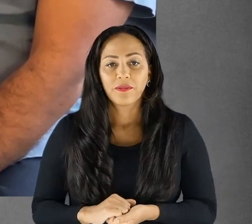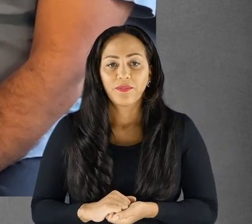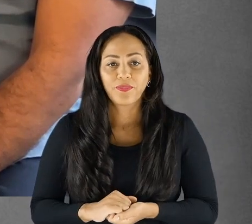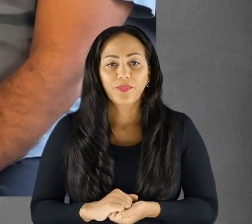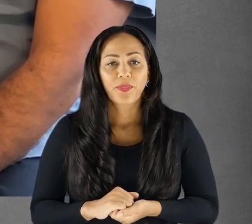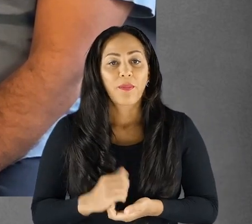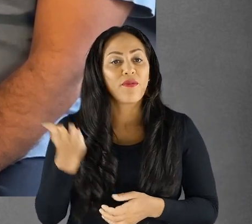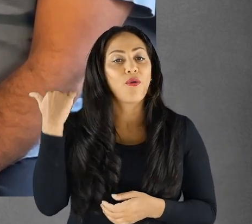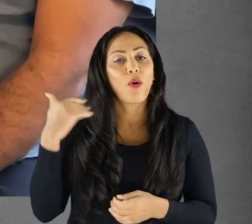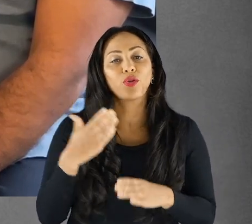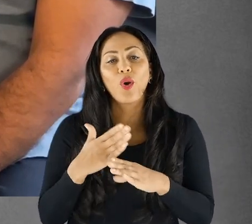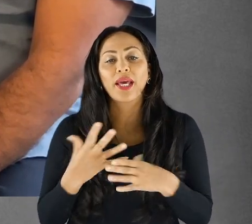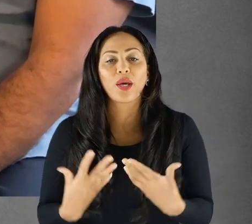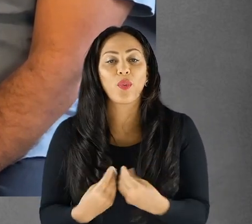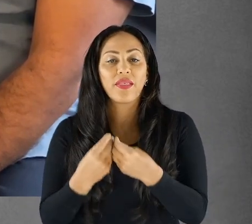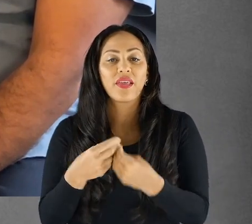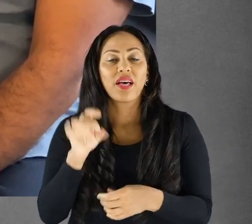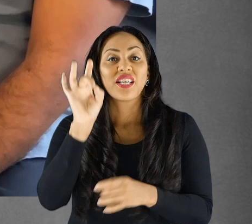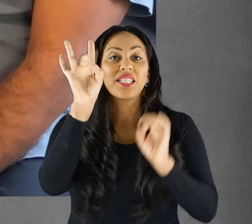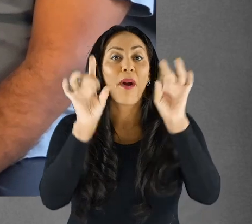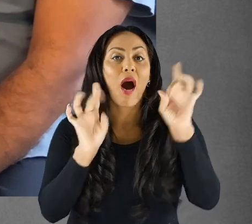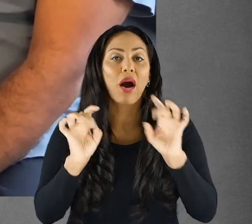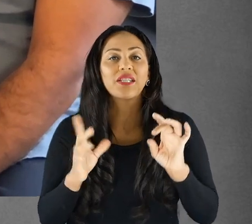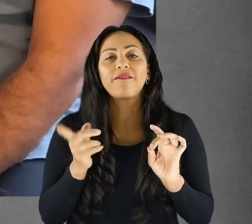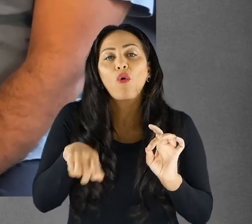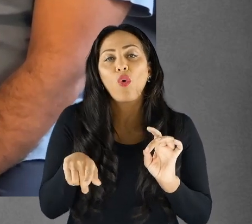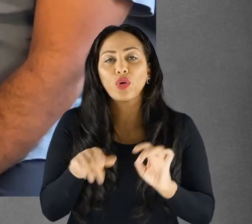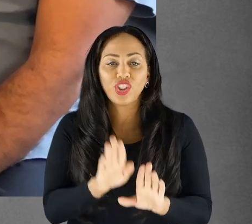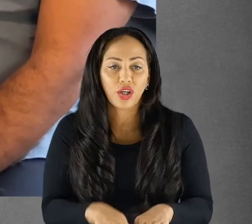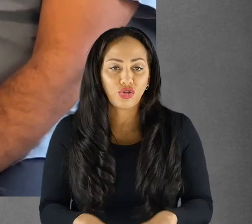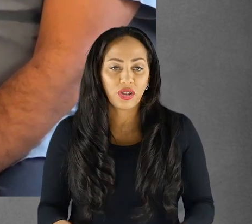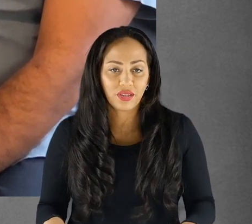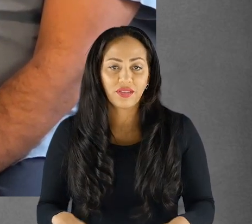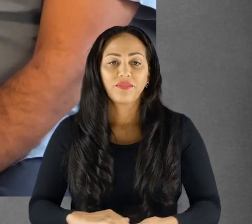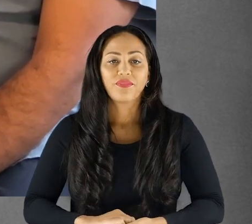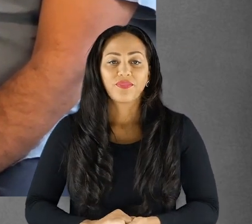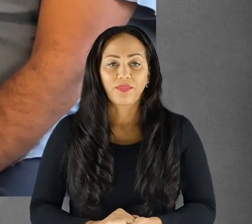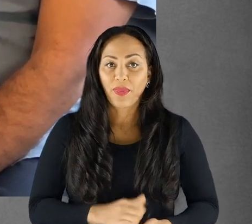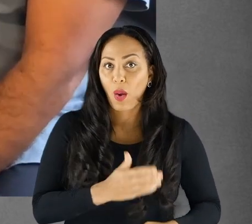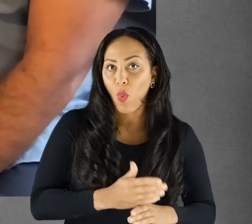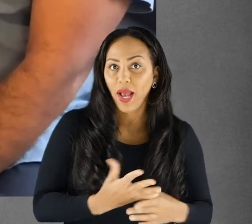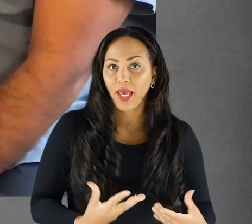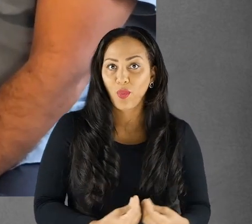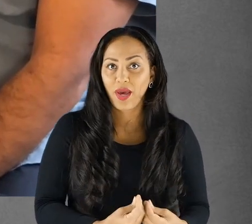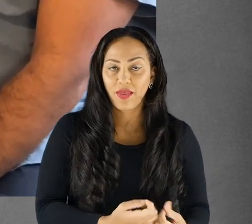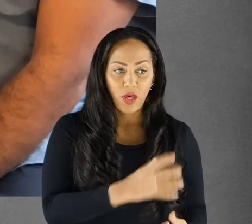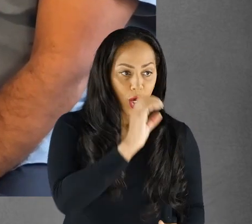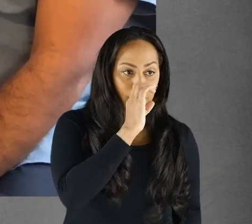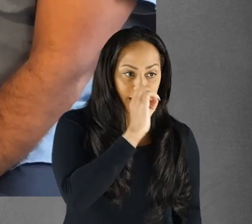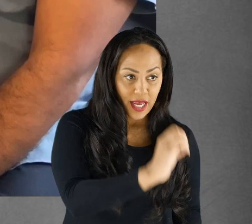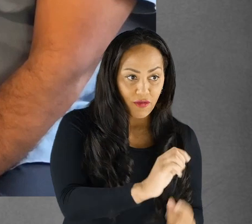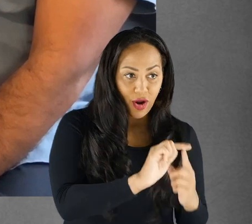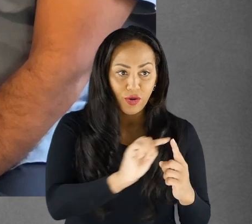also sometimes, like when I was working for or with the Spark Arts for Children, and then also commissioned by, I'm doing kind